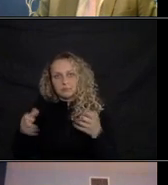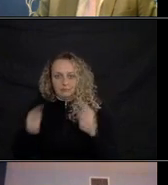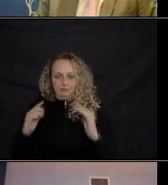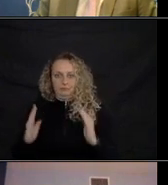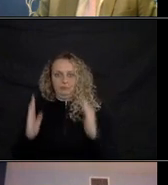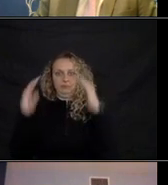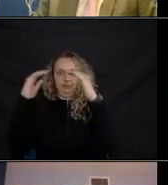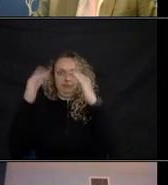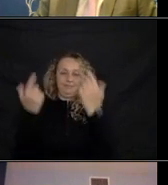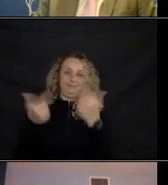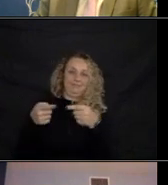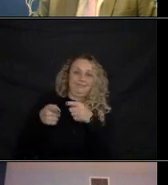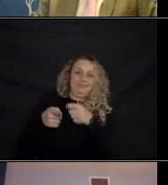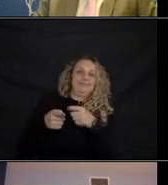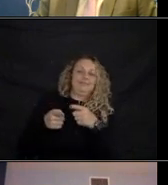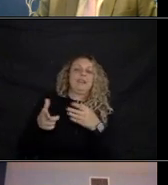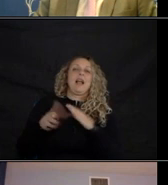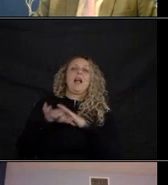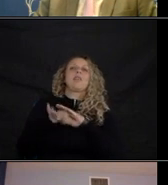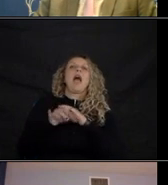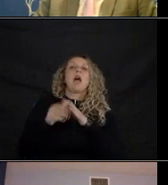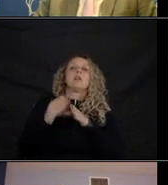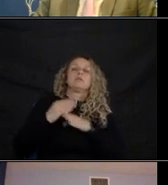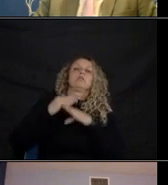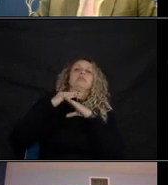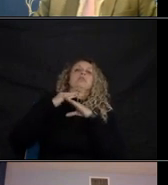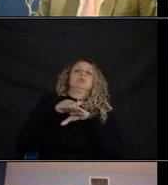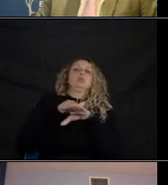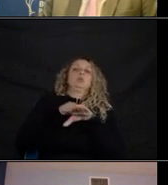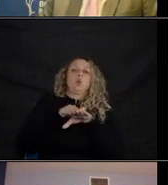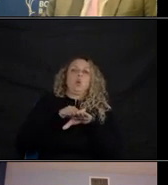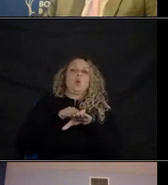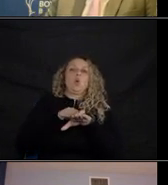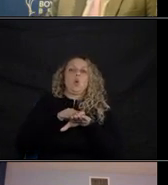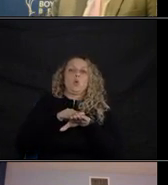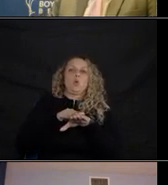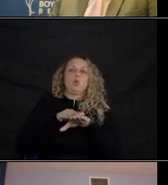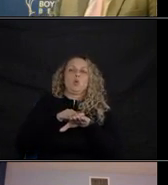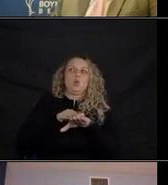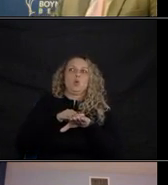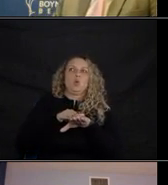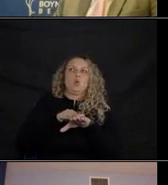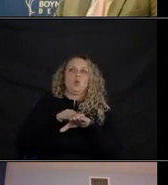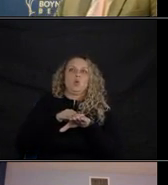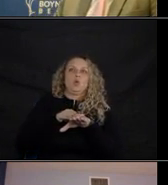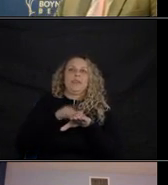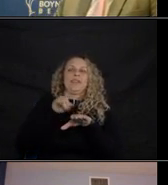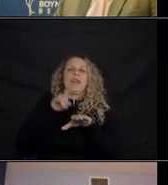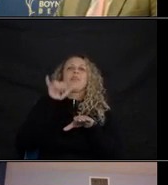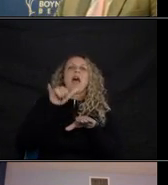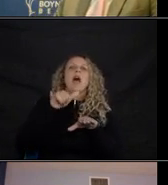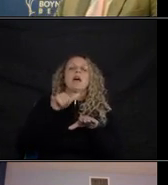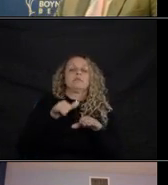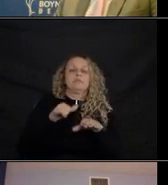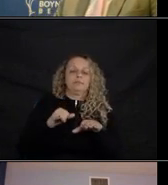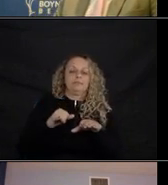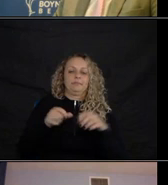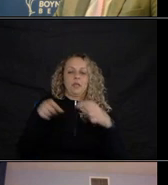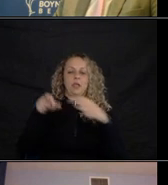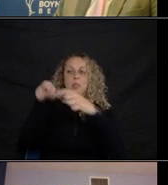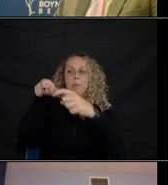mound, and it slopes down towards my property and my neighbor's property, the outside of the